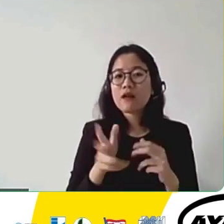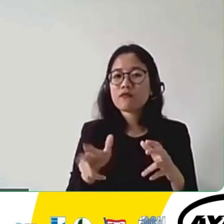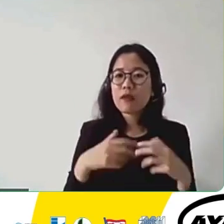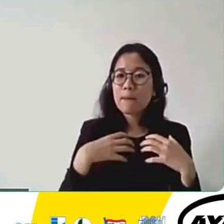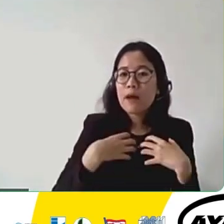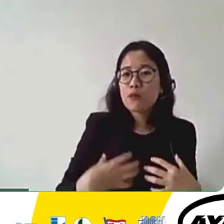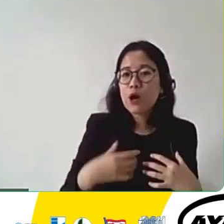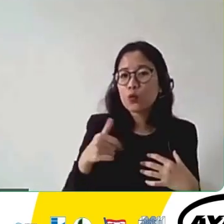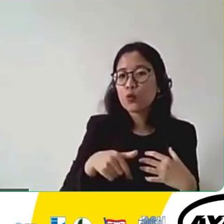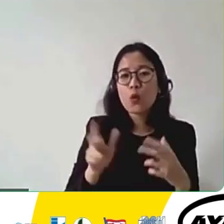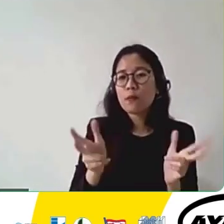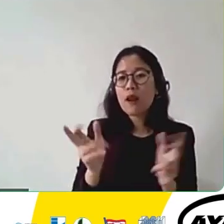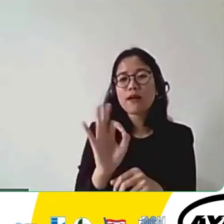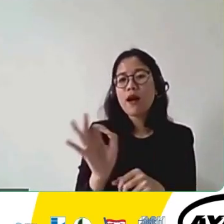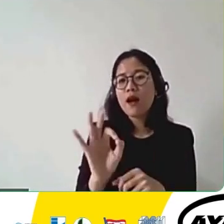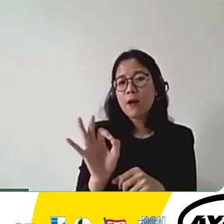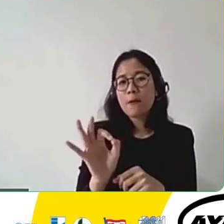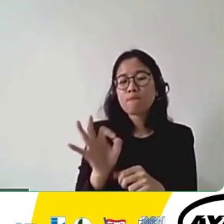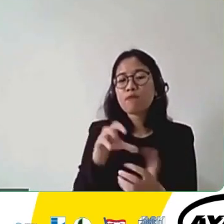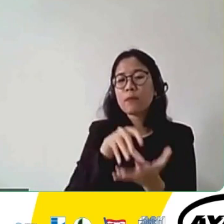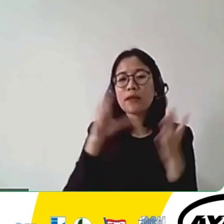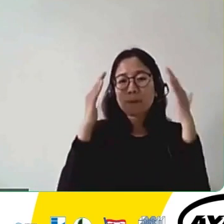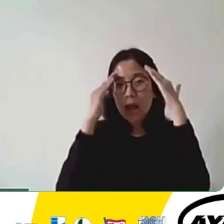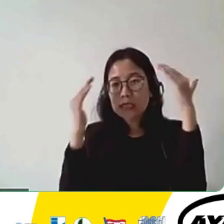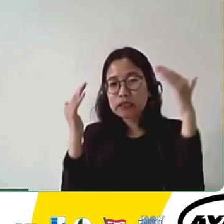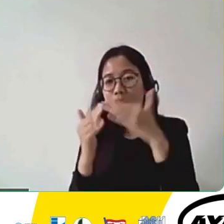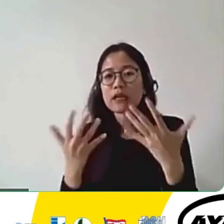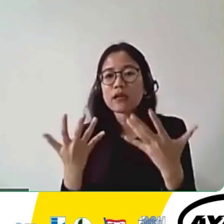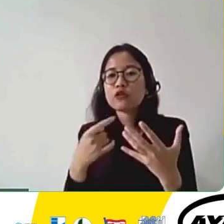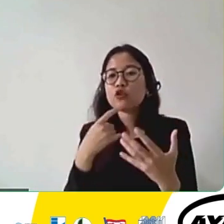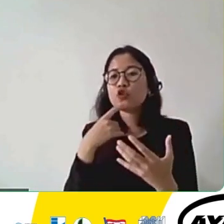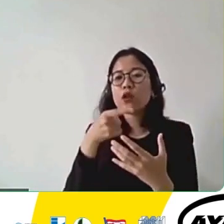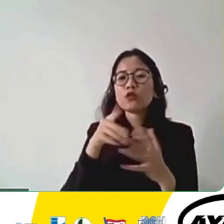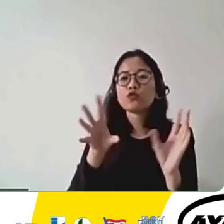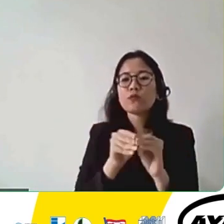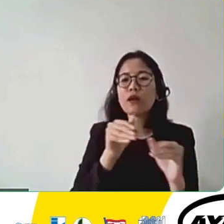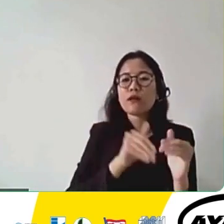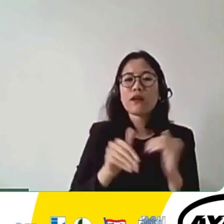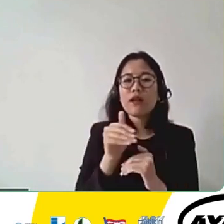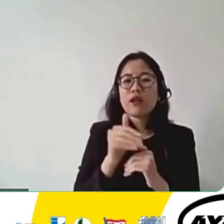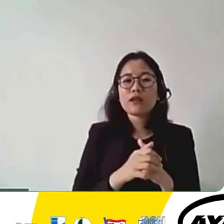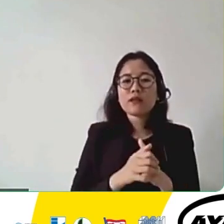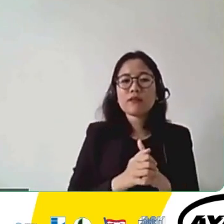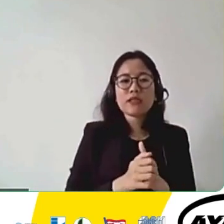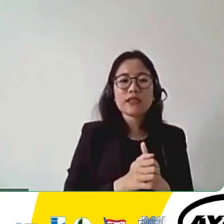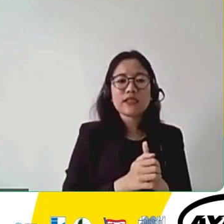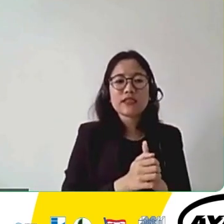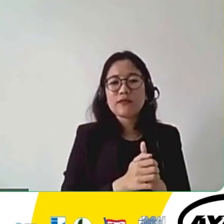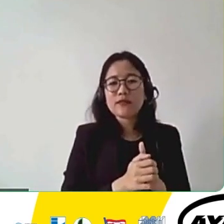quite high, and we can see here we found that